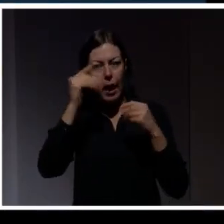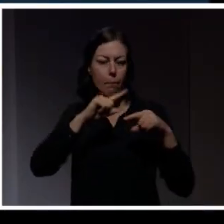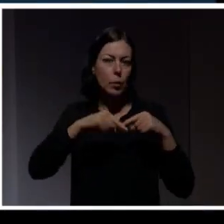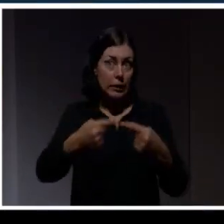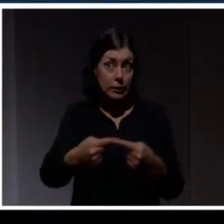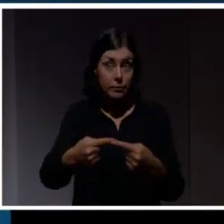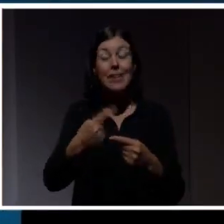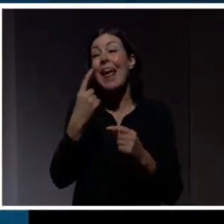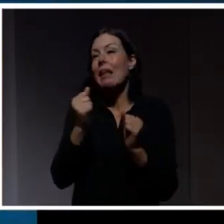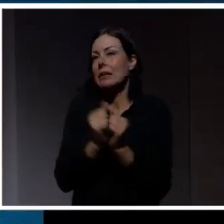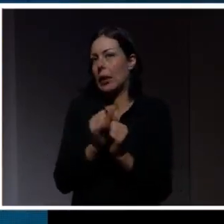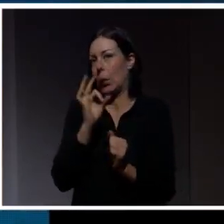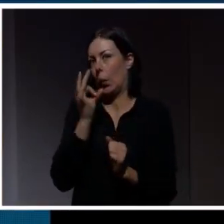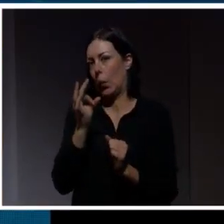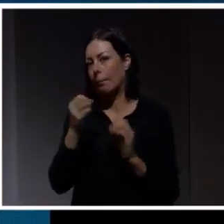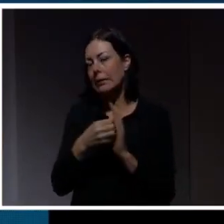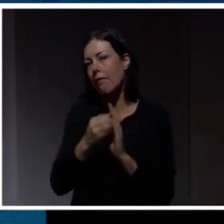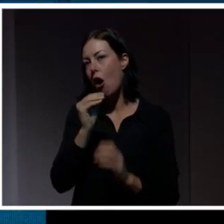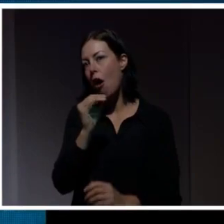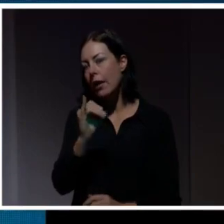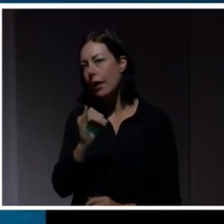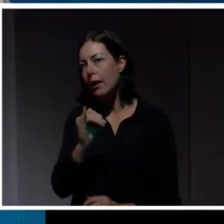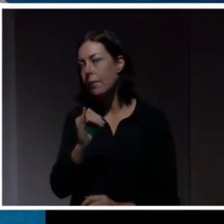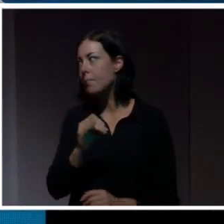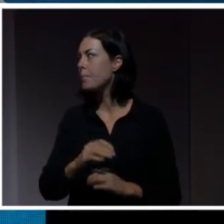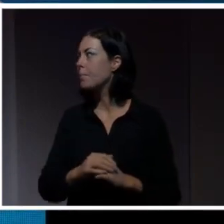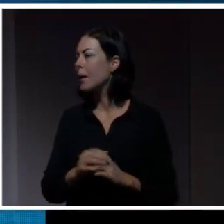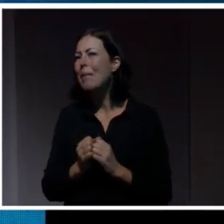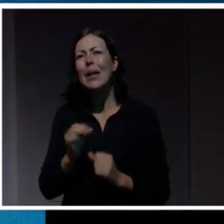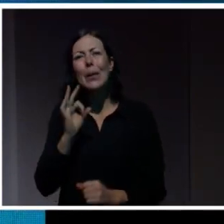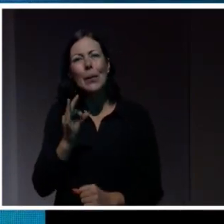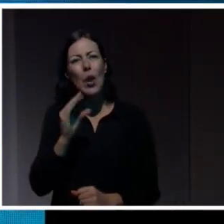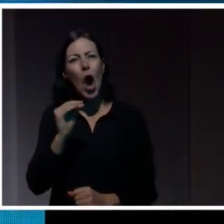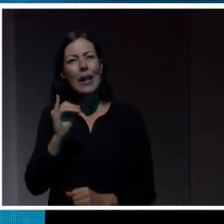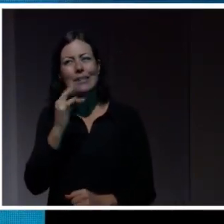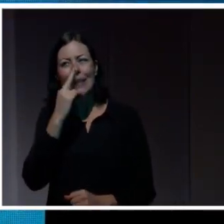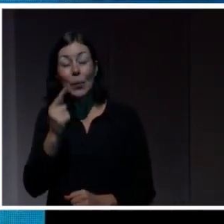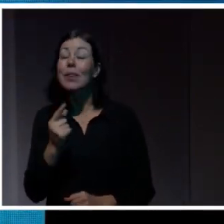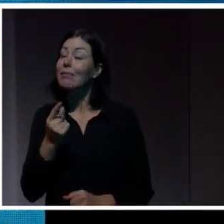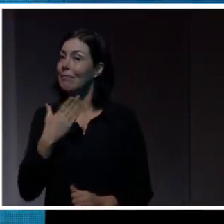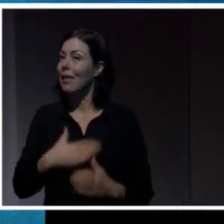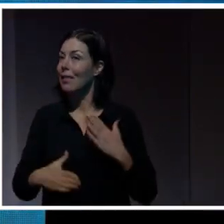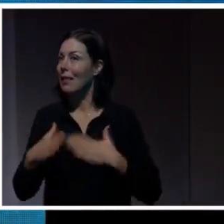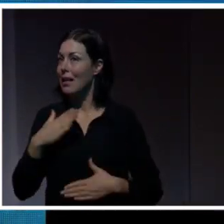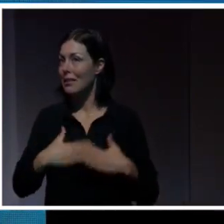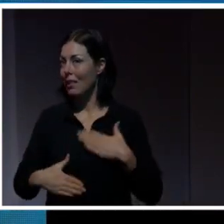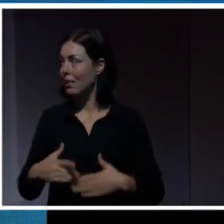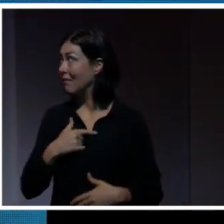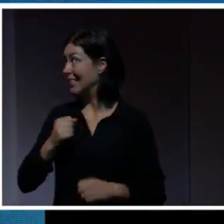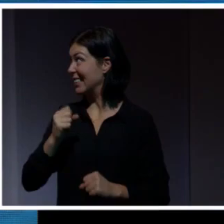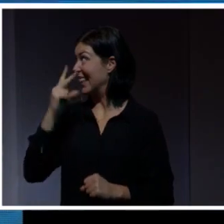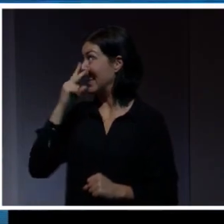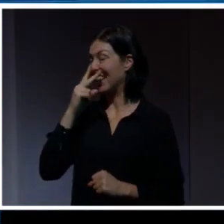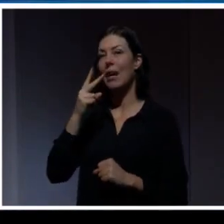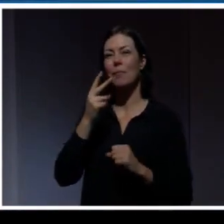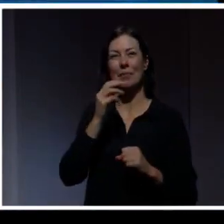So that's one way to describe AI, but what does AI look like? I think that's always interesting. So let's take a look at the AI of